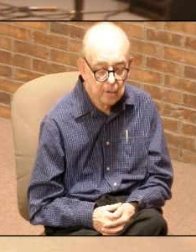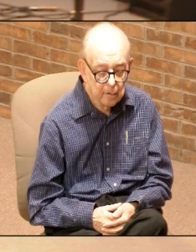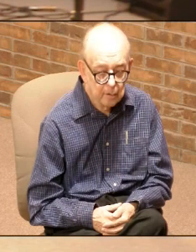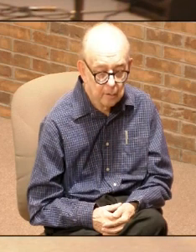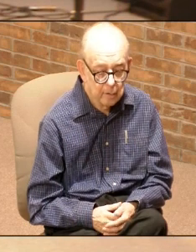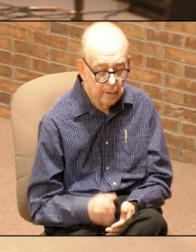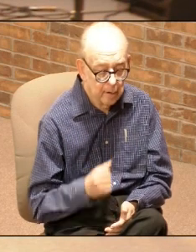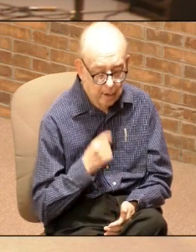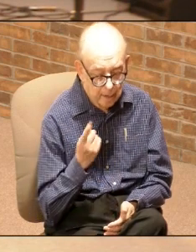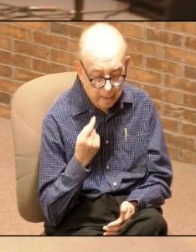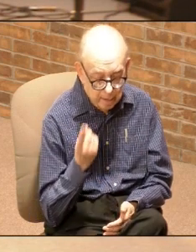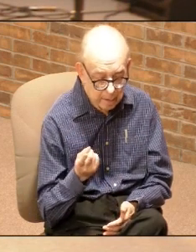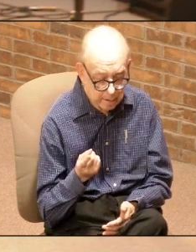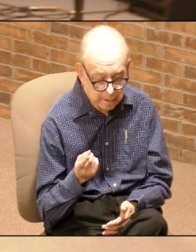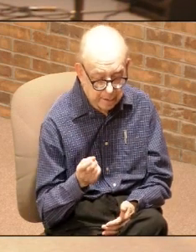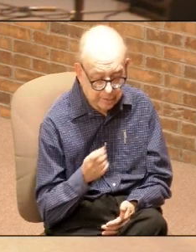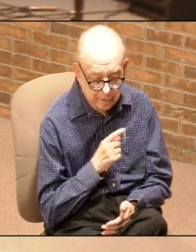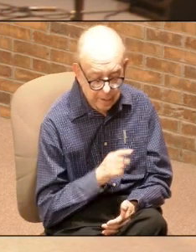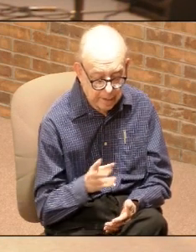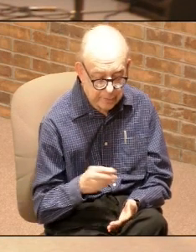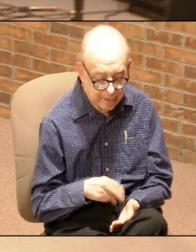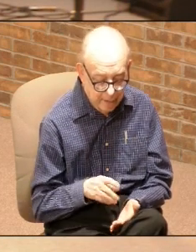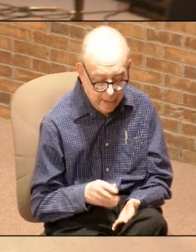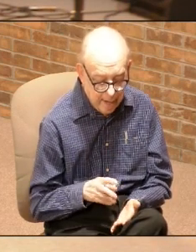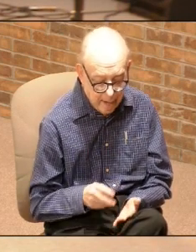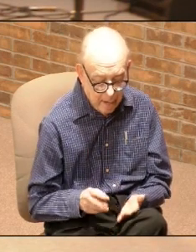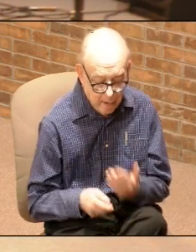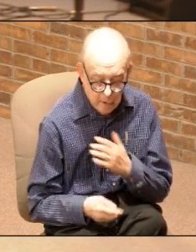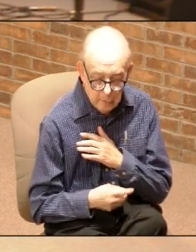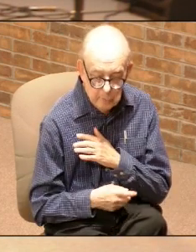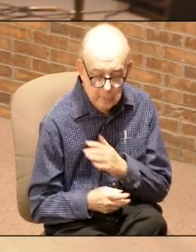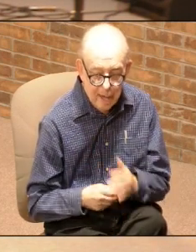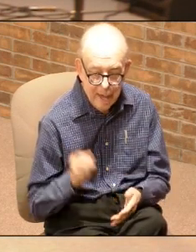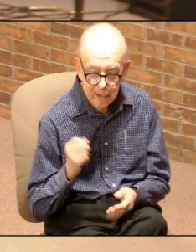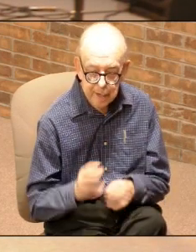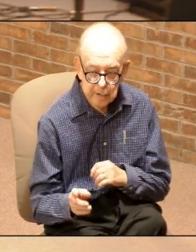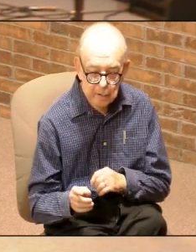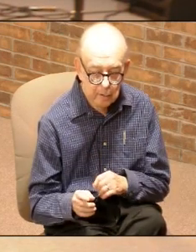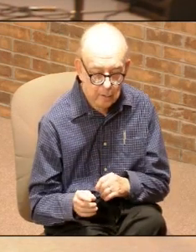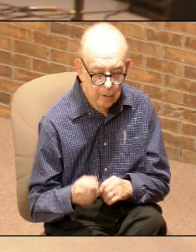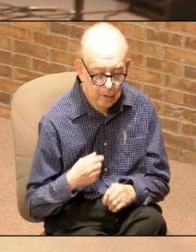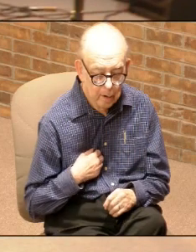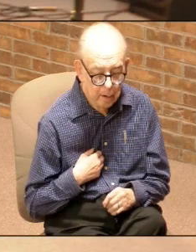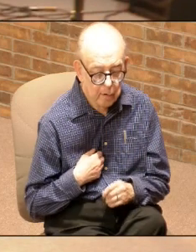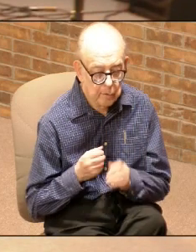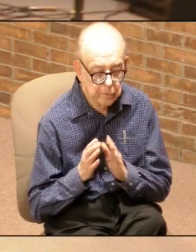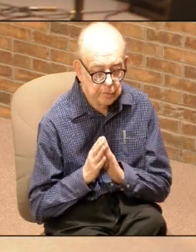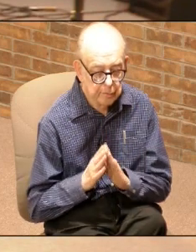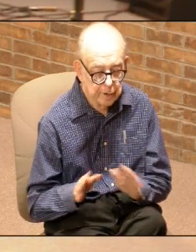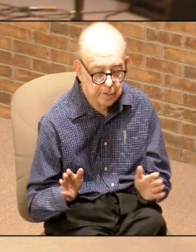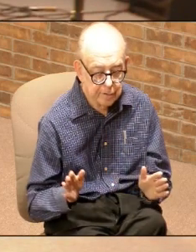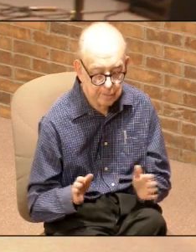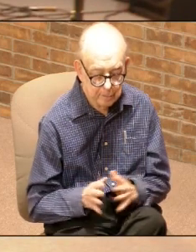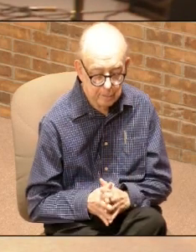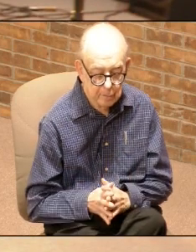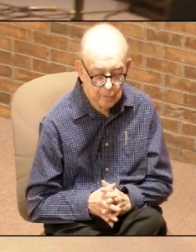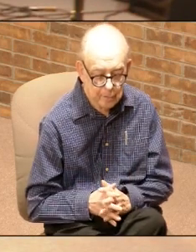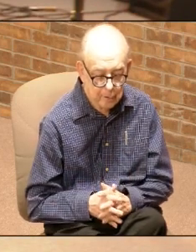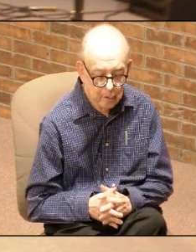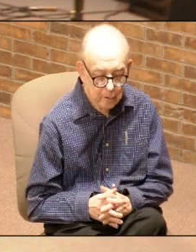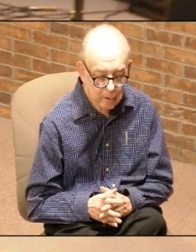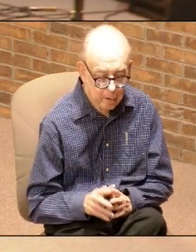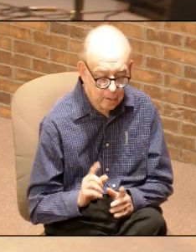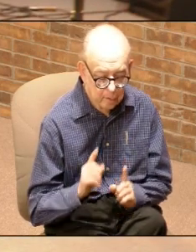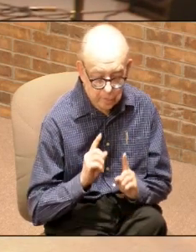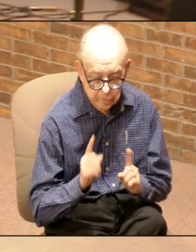I don't think so. Get your lazy butt up and get out of here, because I want some peace and quiet. So